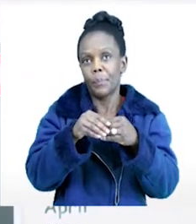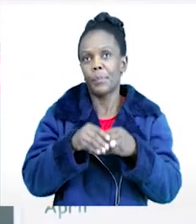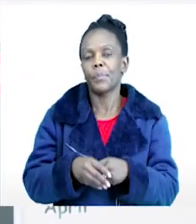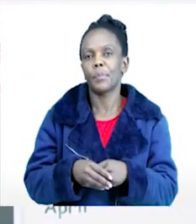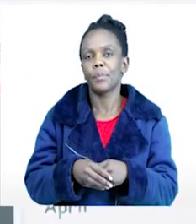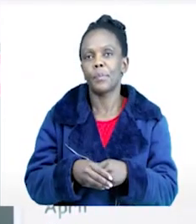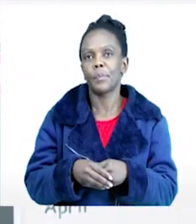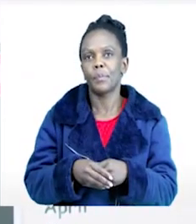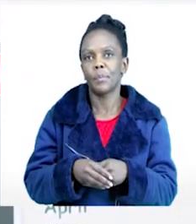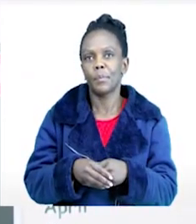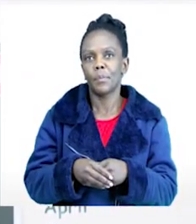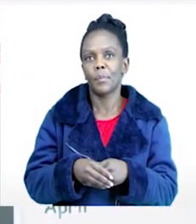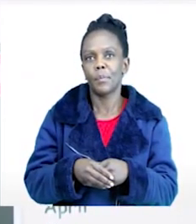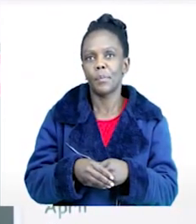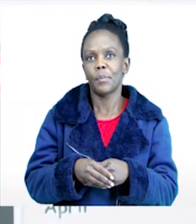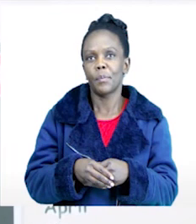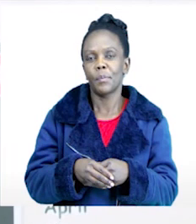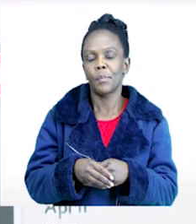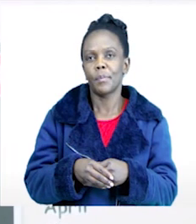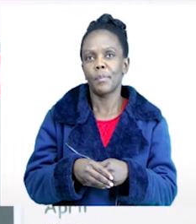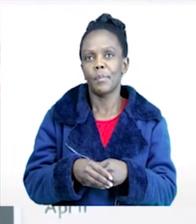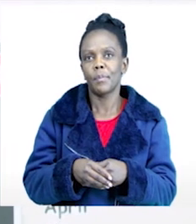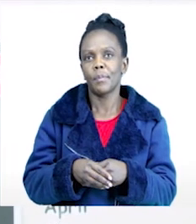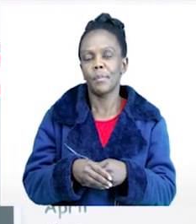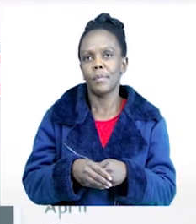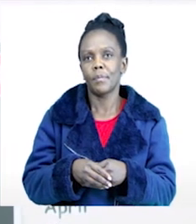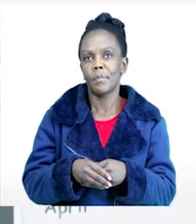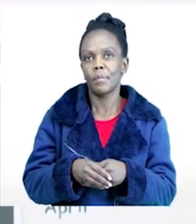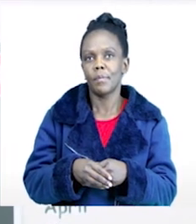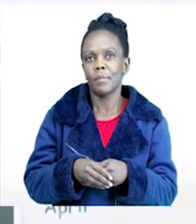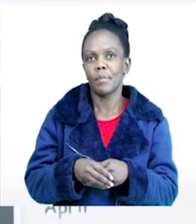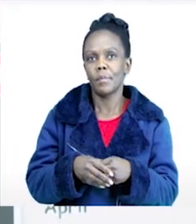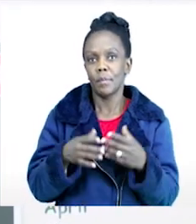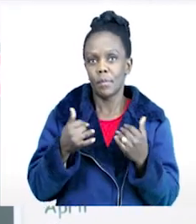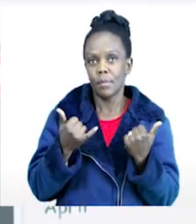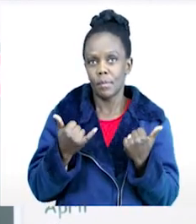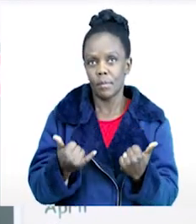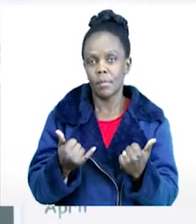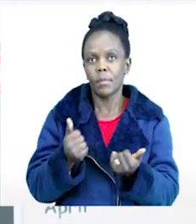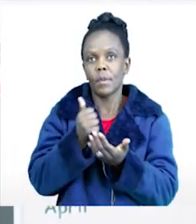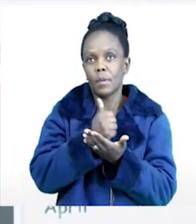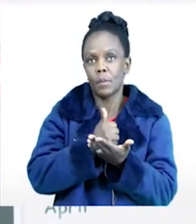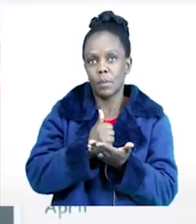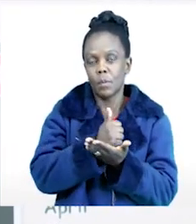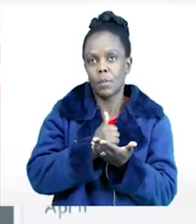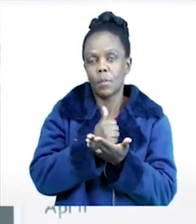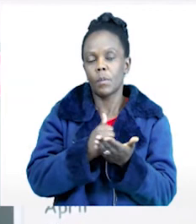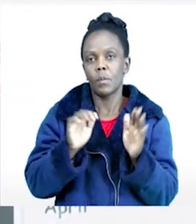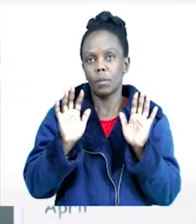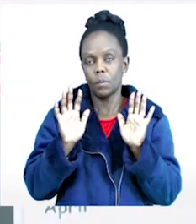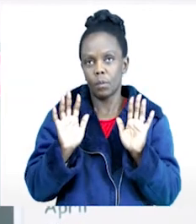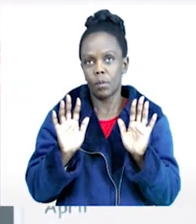of transport as well. Now that we are done with our lesson, it's very important to sanitize. And